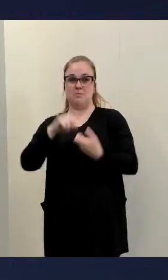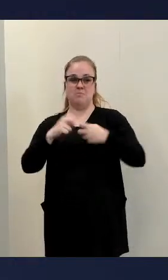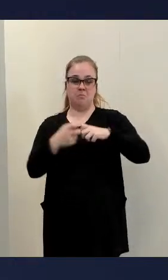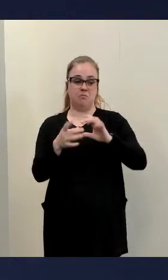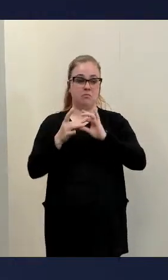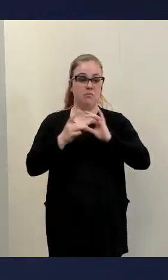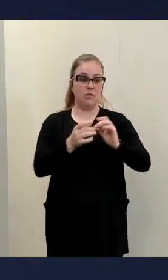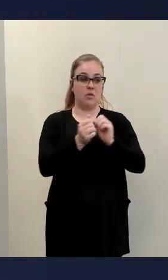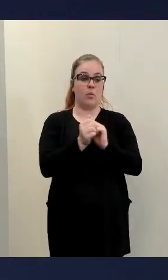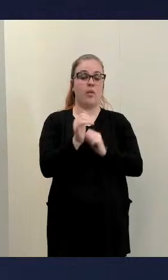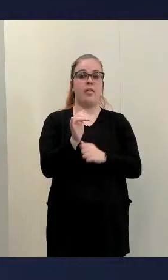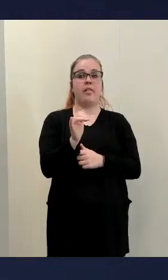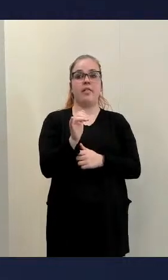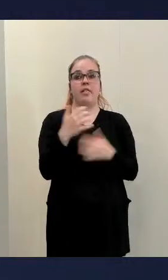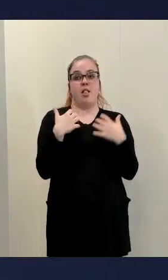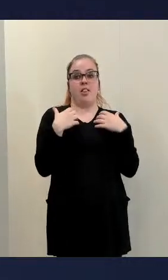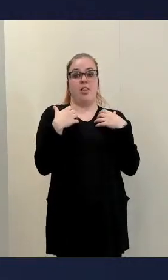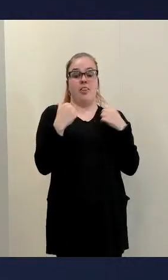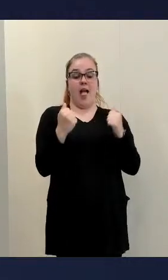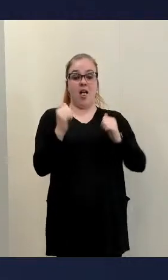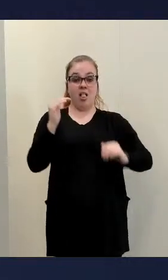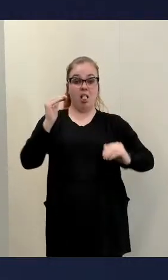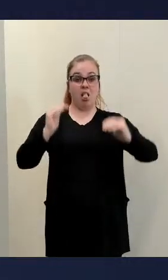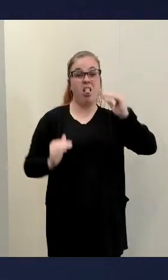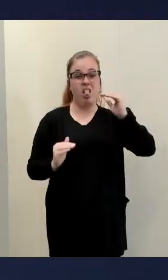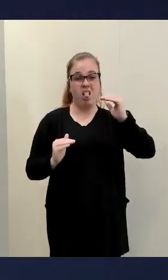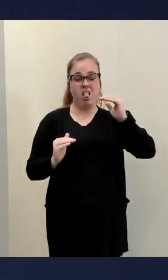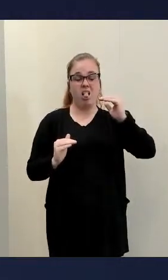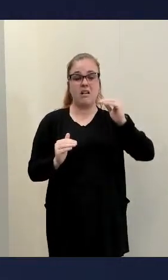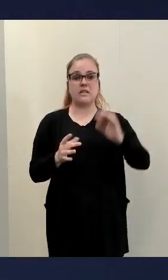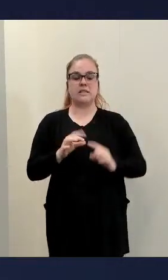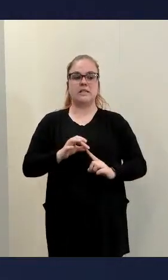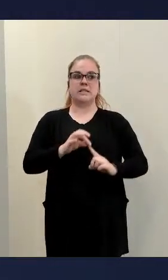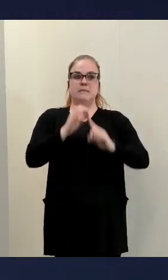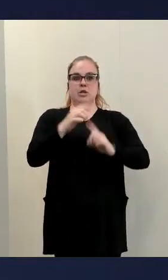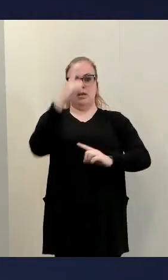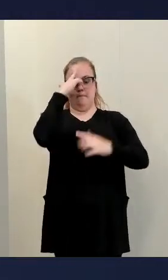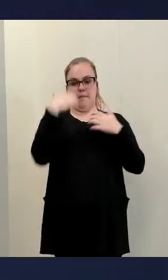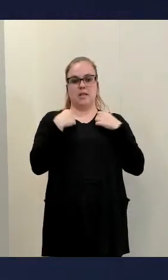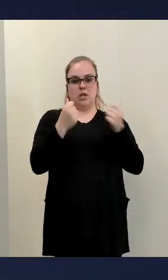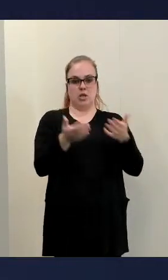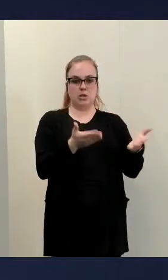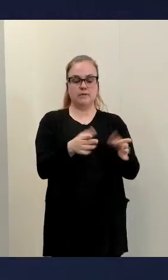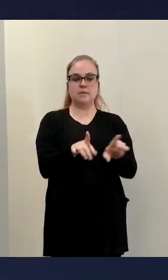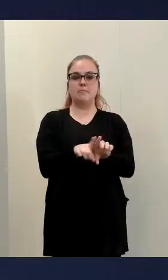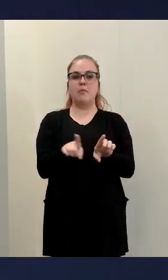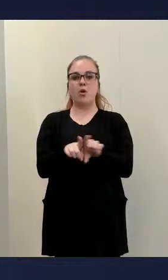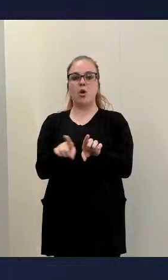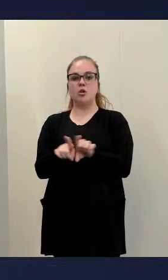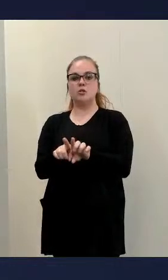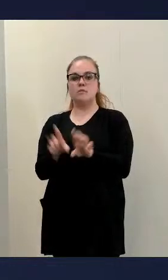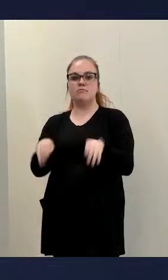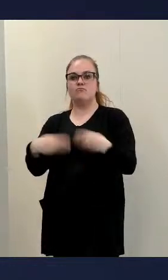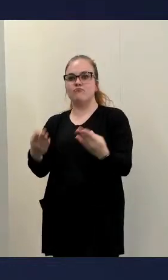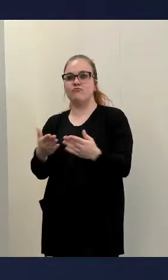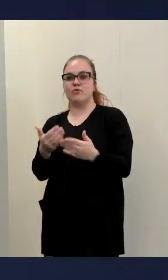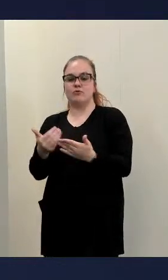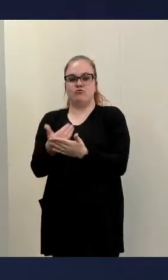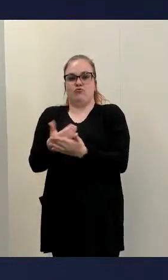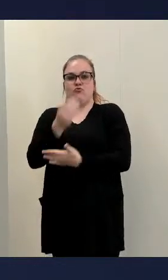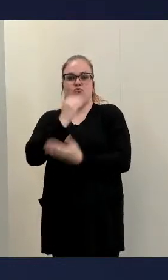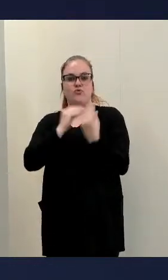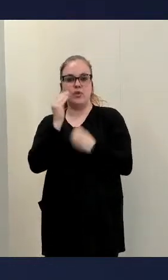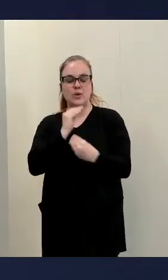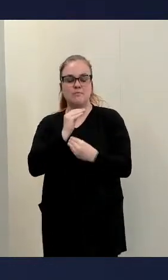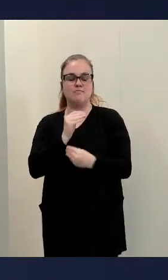with the health disparities that exist, especially with mental health services, but also just provision of fresh food. And so